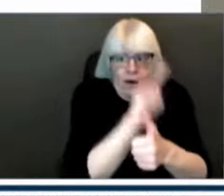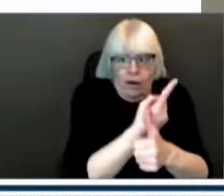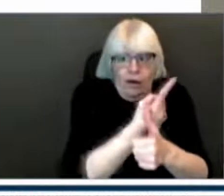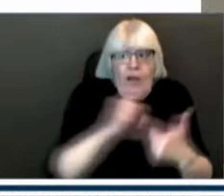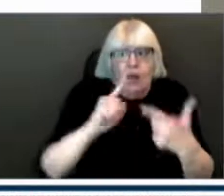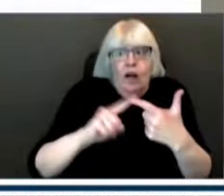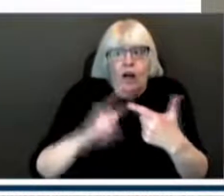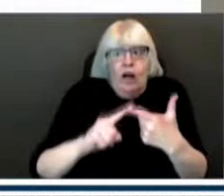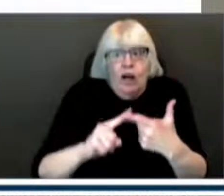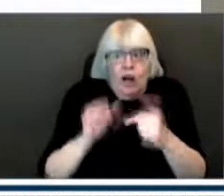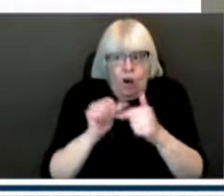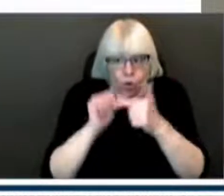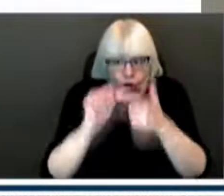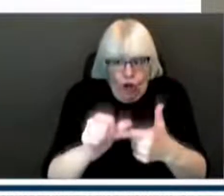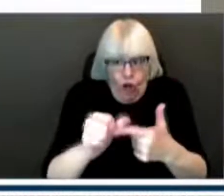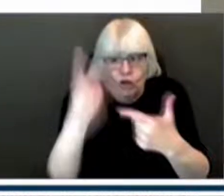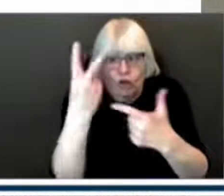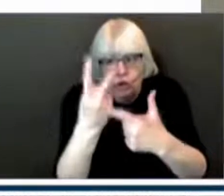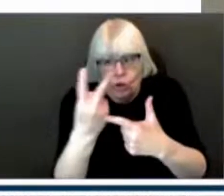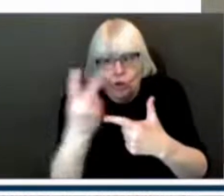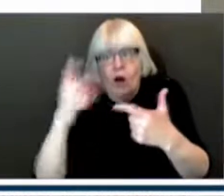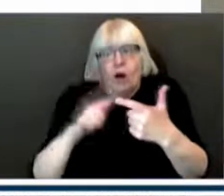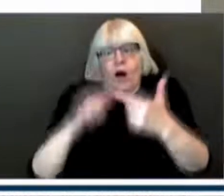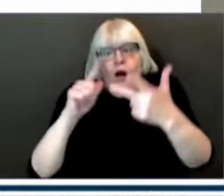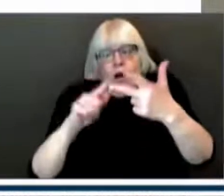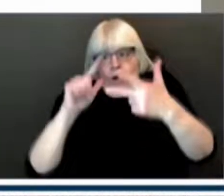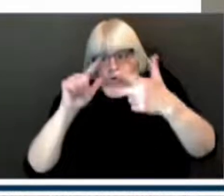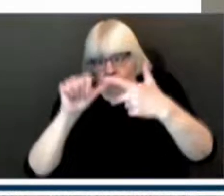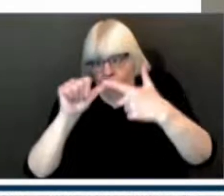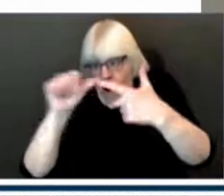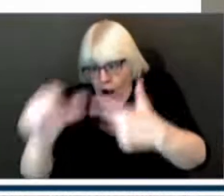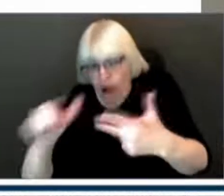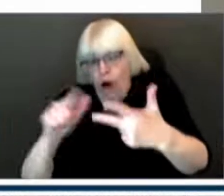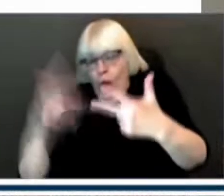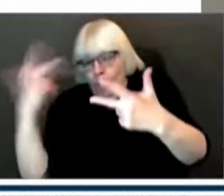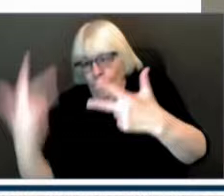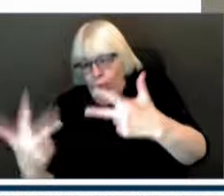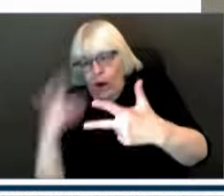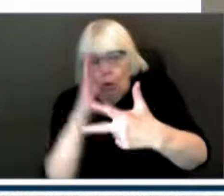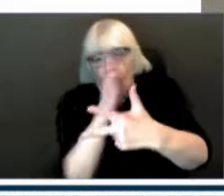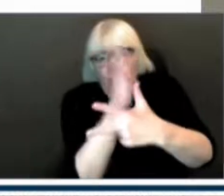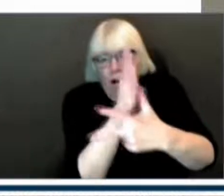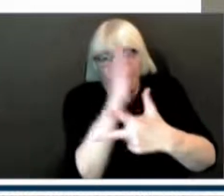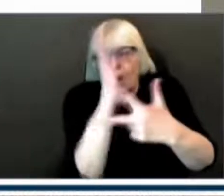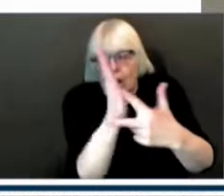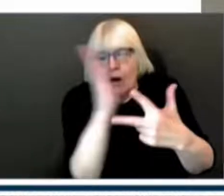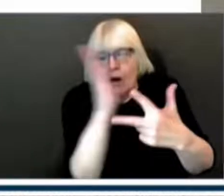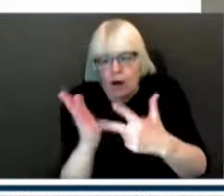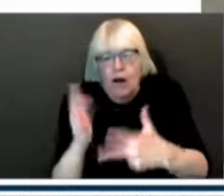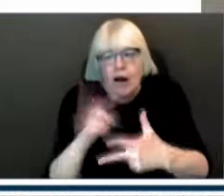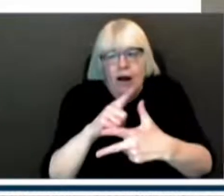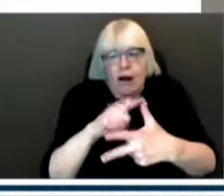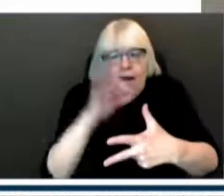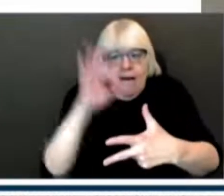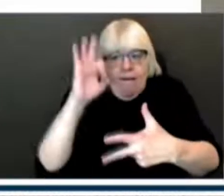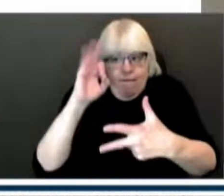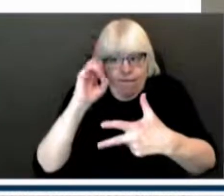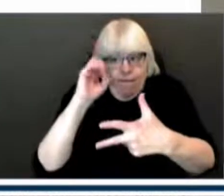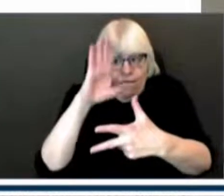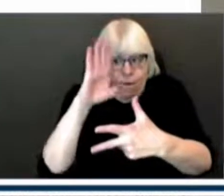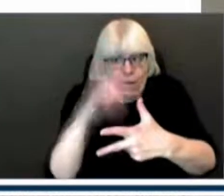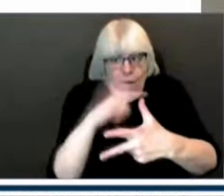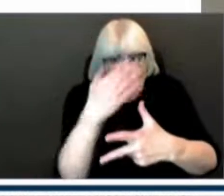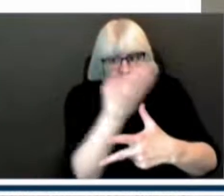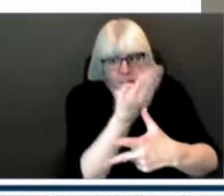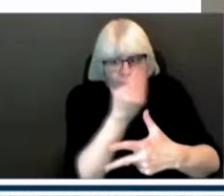in phase 1, which starts 12:01 a.m. February 14th, we'll allow events again, increase